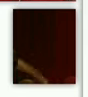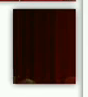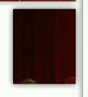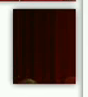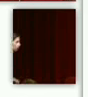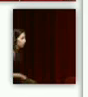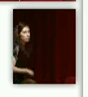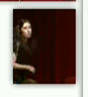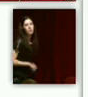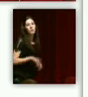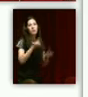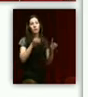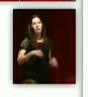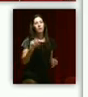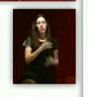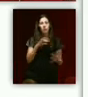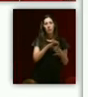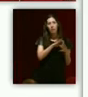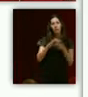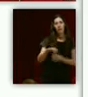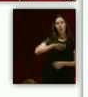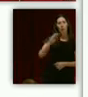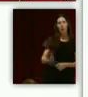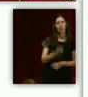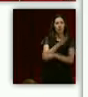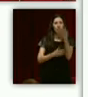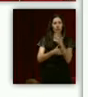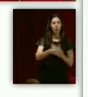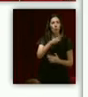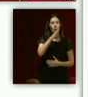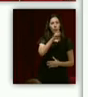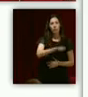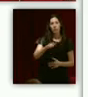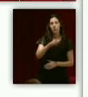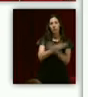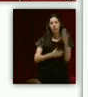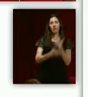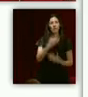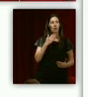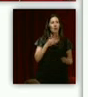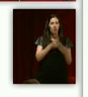with other platforms and other readers. And